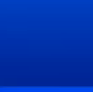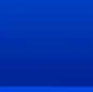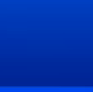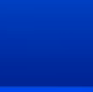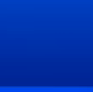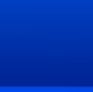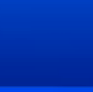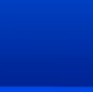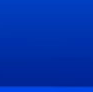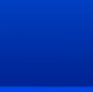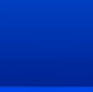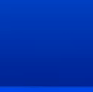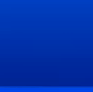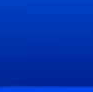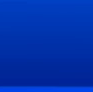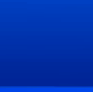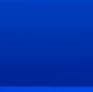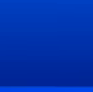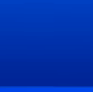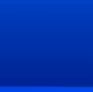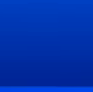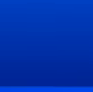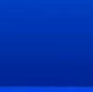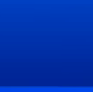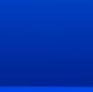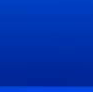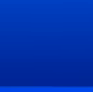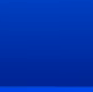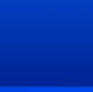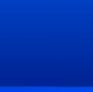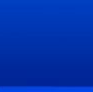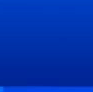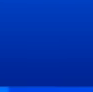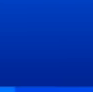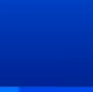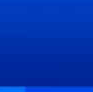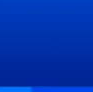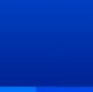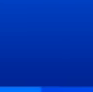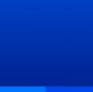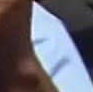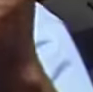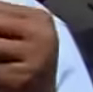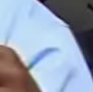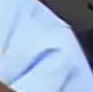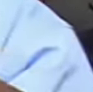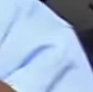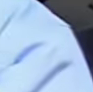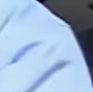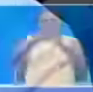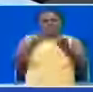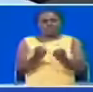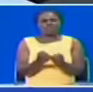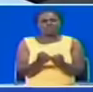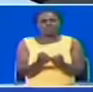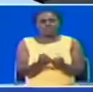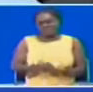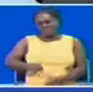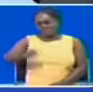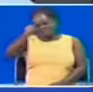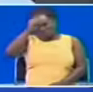Aidan Duale. The society calls this an act of intimidation and threat to the justice system. I think it is really